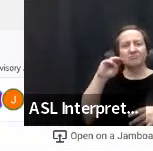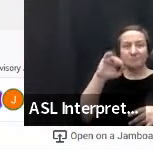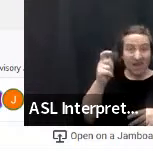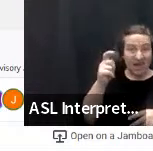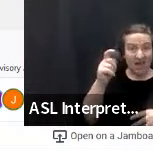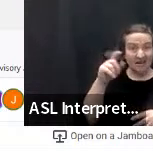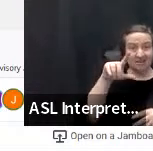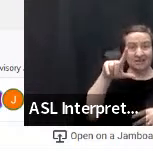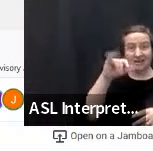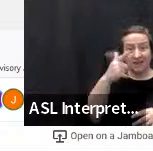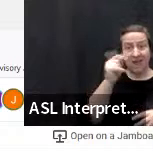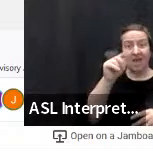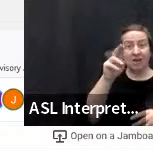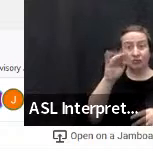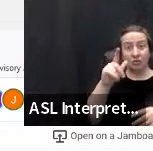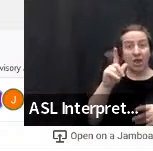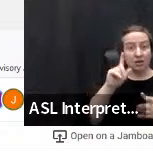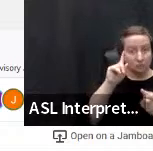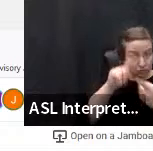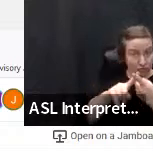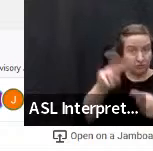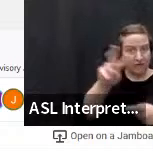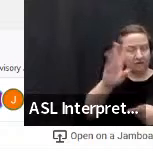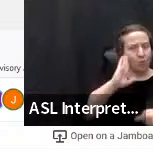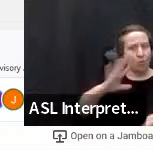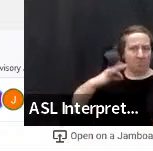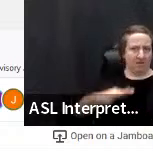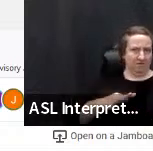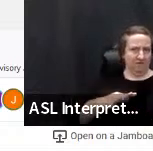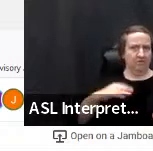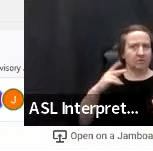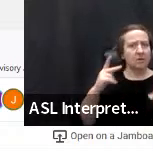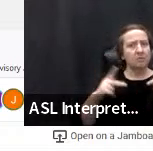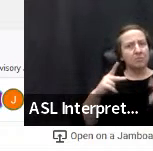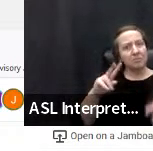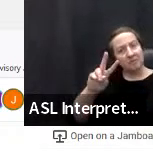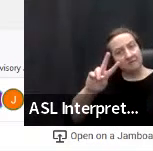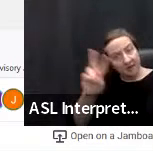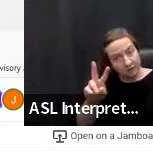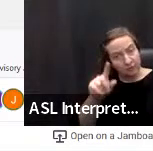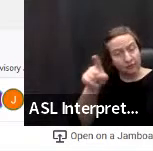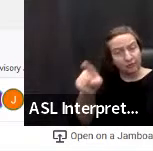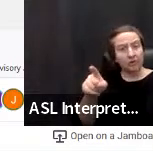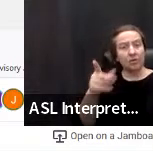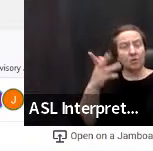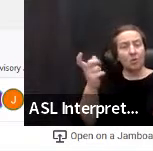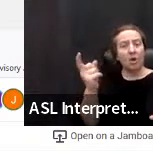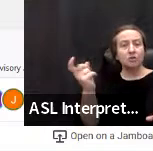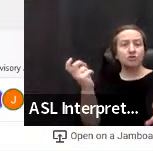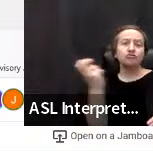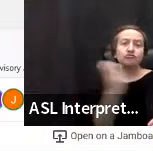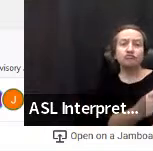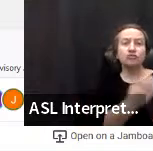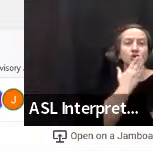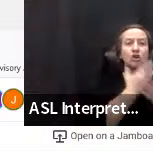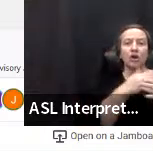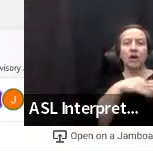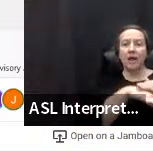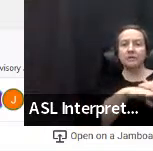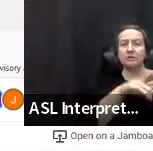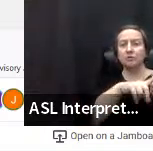be beneficial. The people in Vancouver that would like to come to have good access to